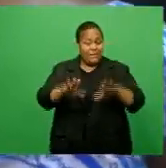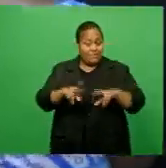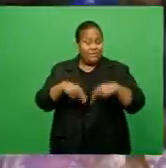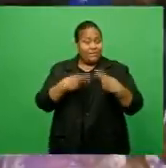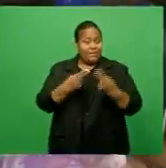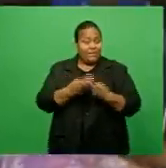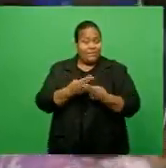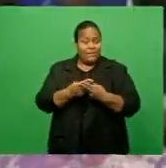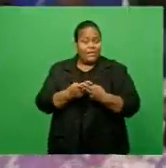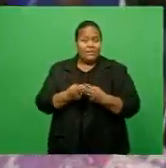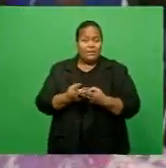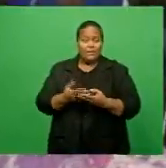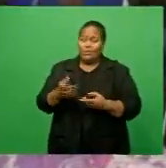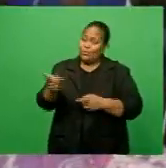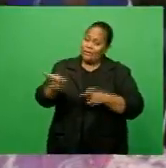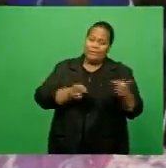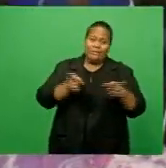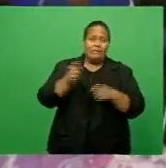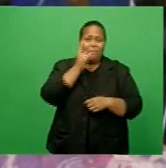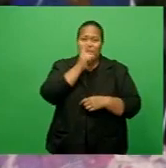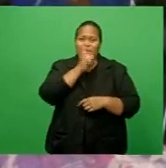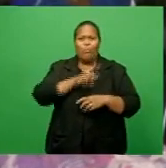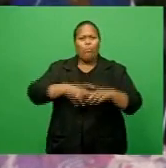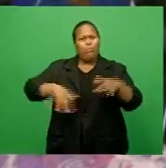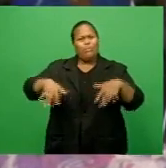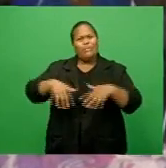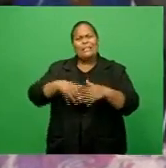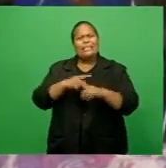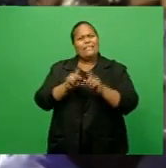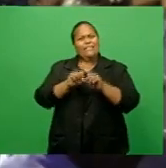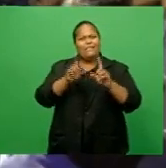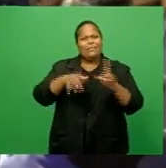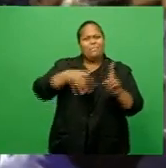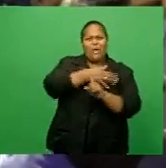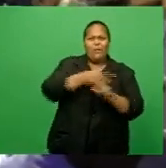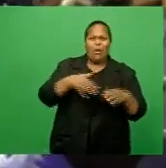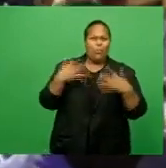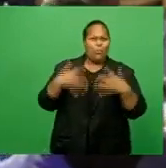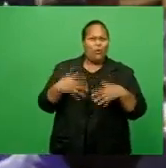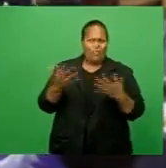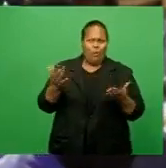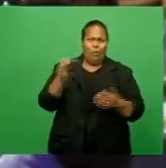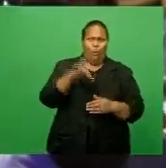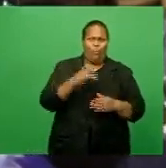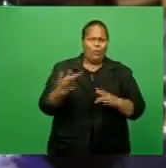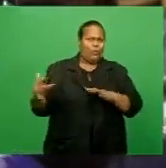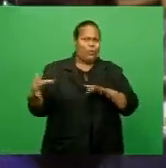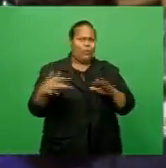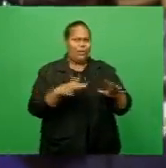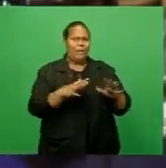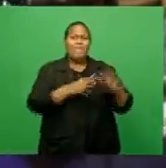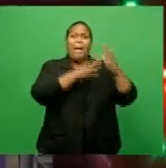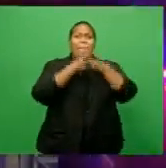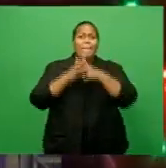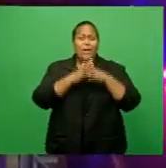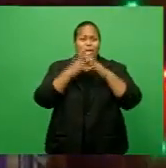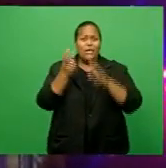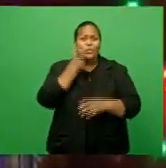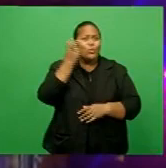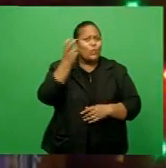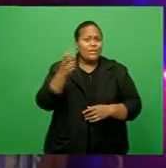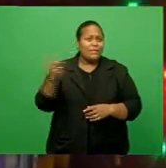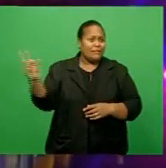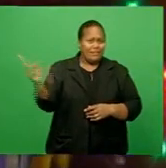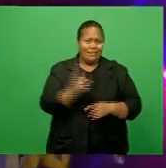family to have people from all walks of life at their home. One in particular was American tourist Lauren Vega,